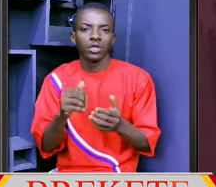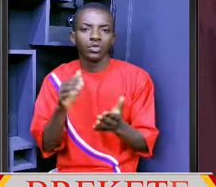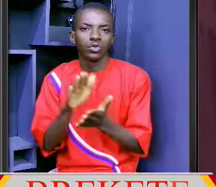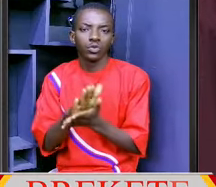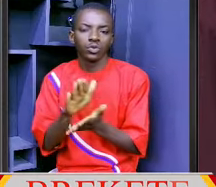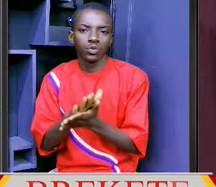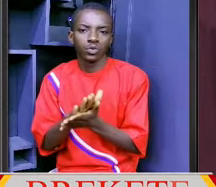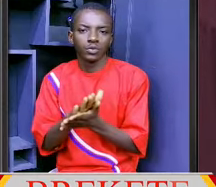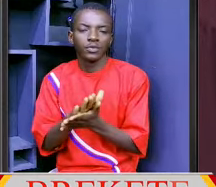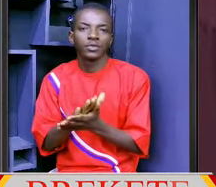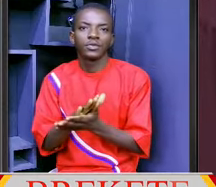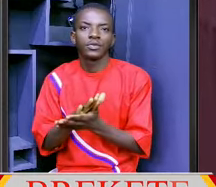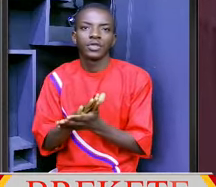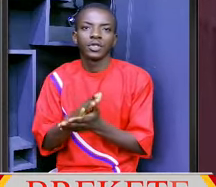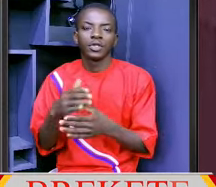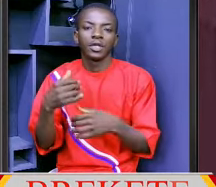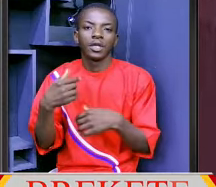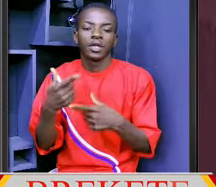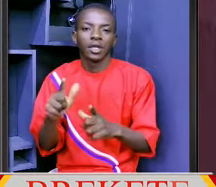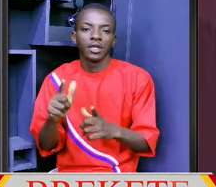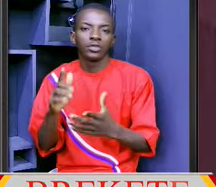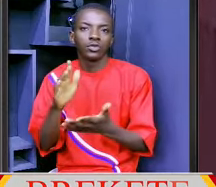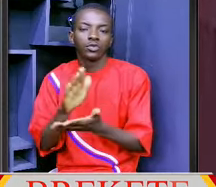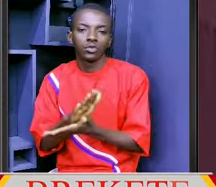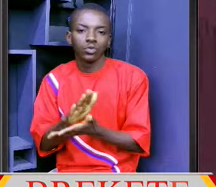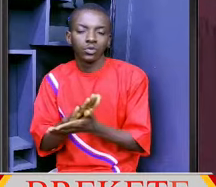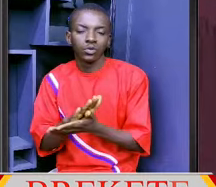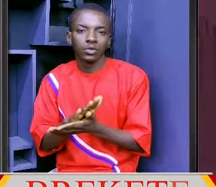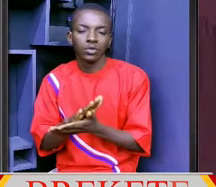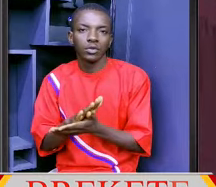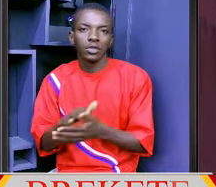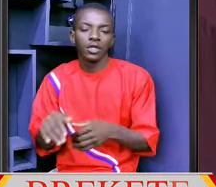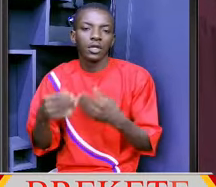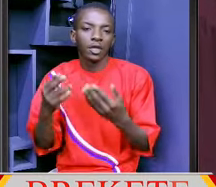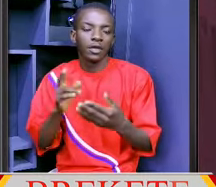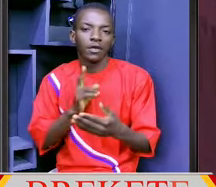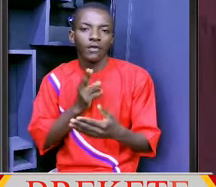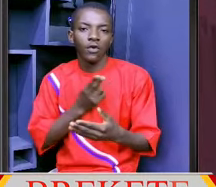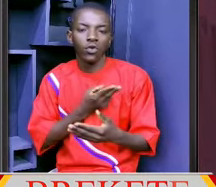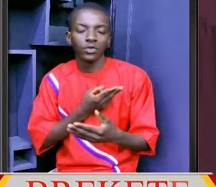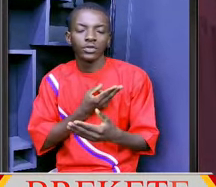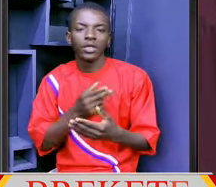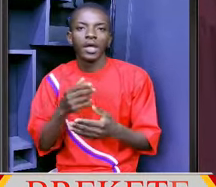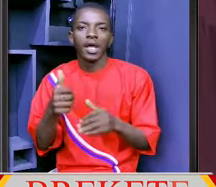school, may the school give us